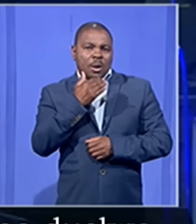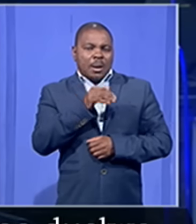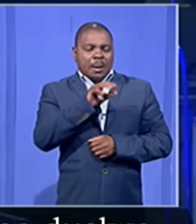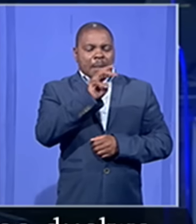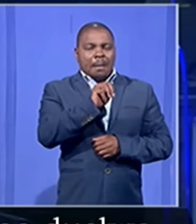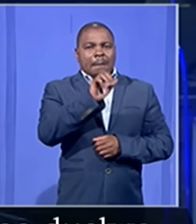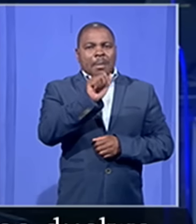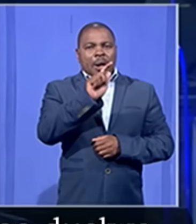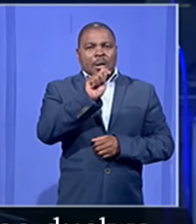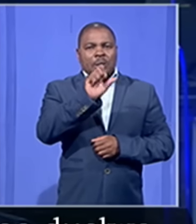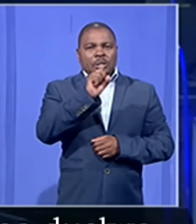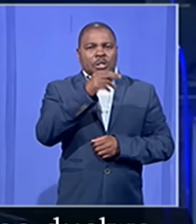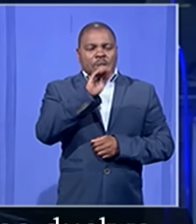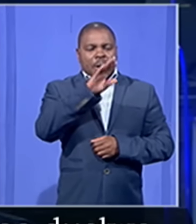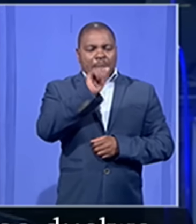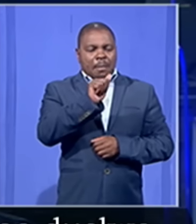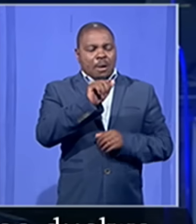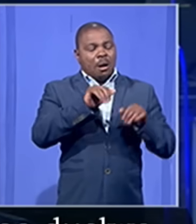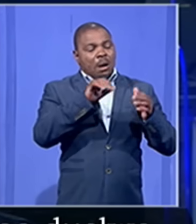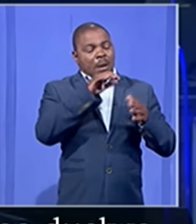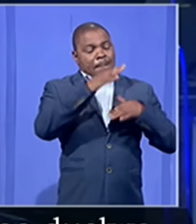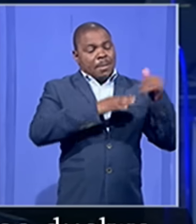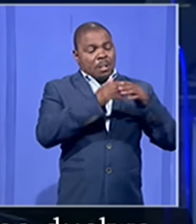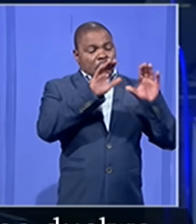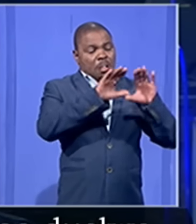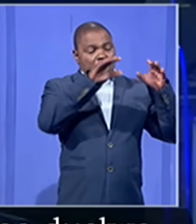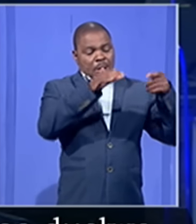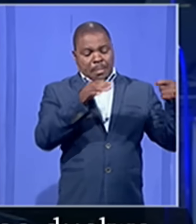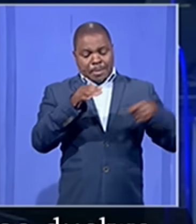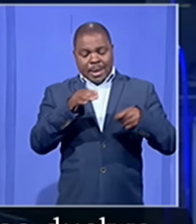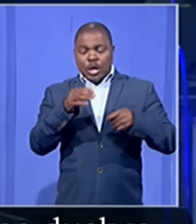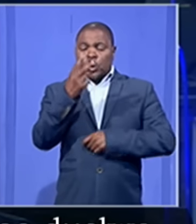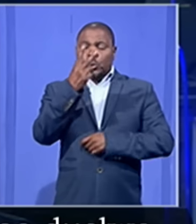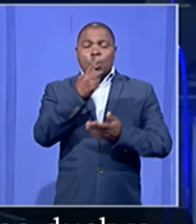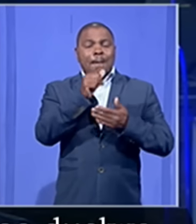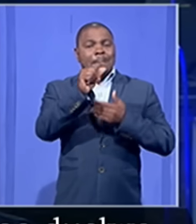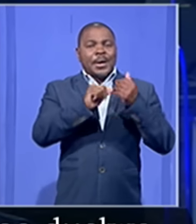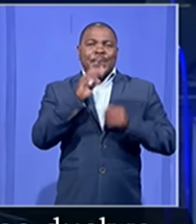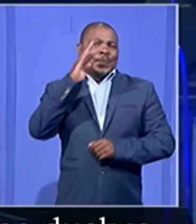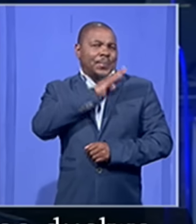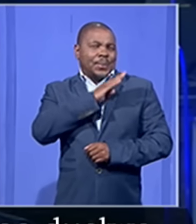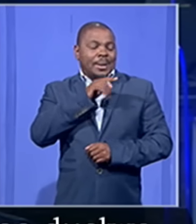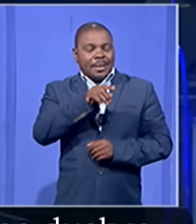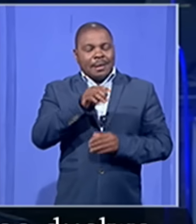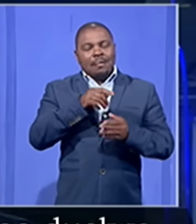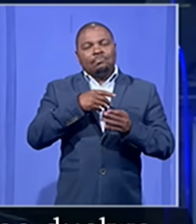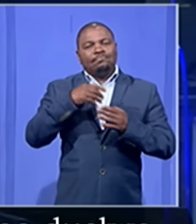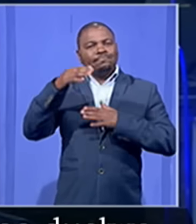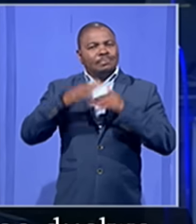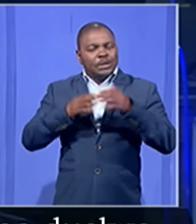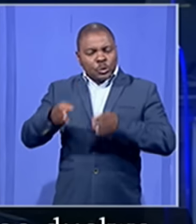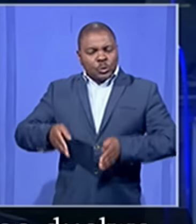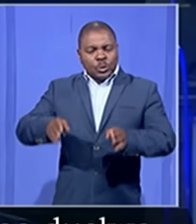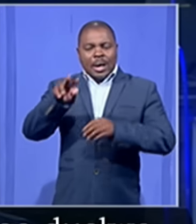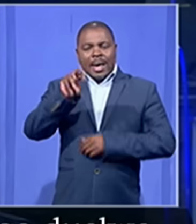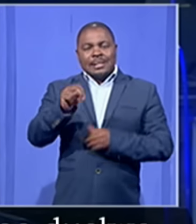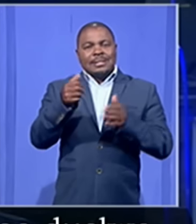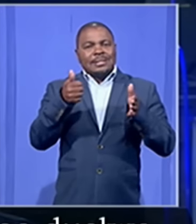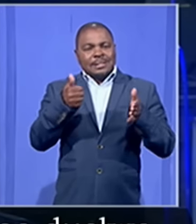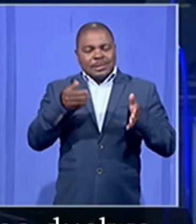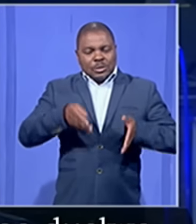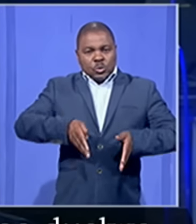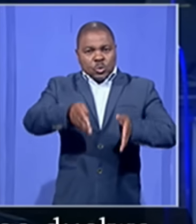Construction o kolota dituelo kgwedi tse 2 tse di fetileng malebana le projeke ya go ka baakanya tsela ya N6 magareng ga